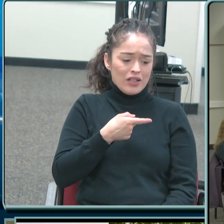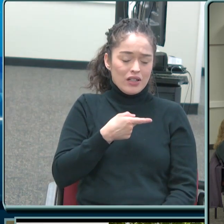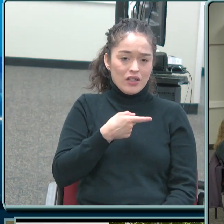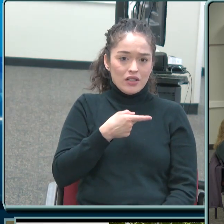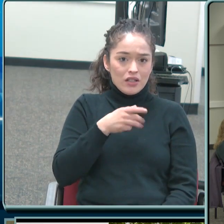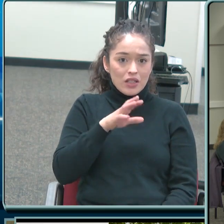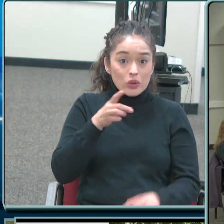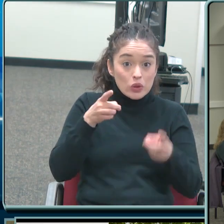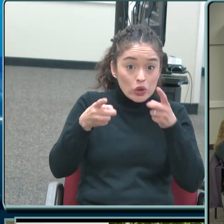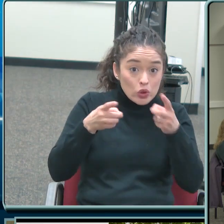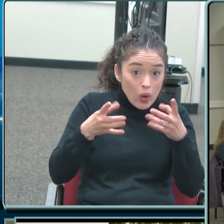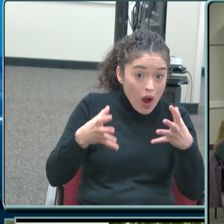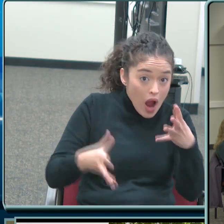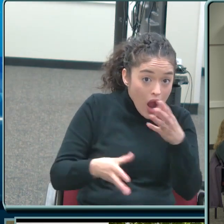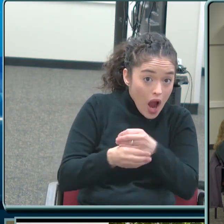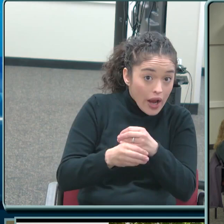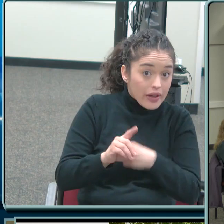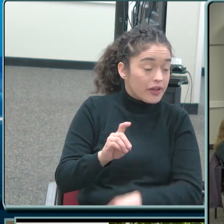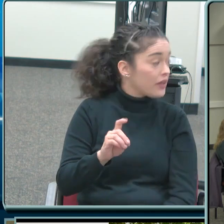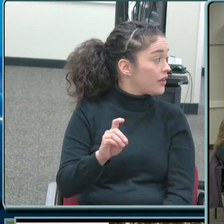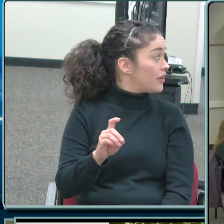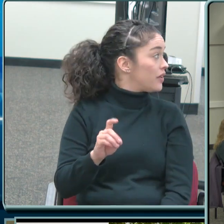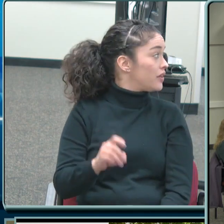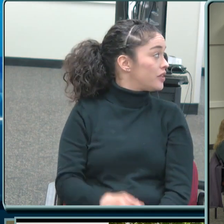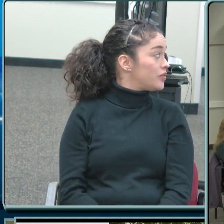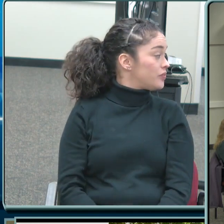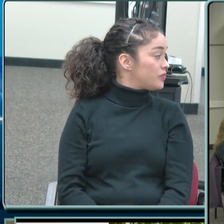Director Whelan, do you have anything you want to add to that?